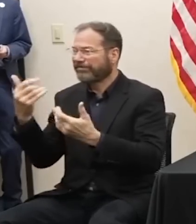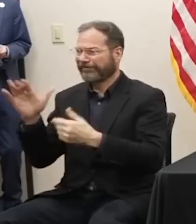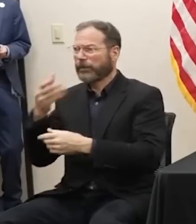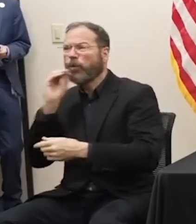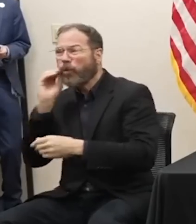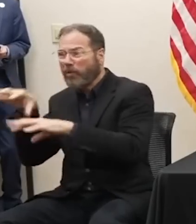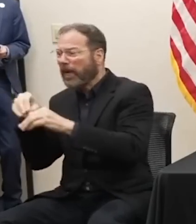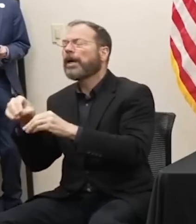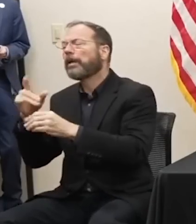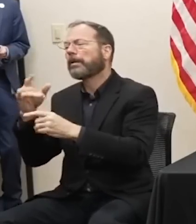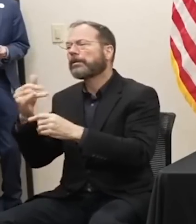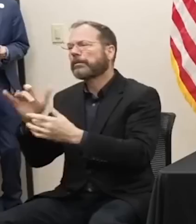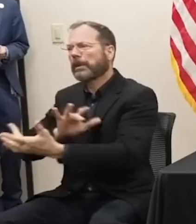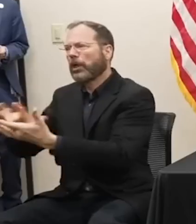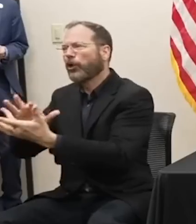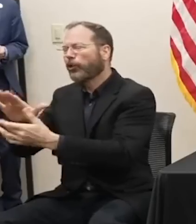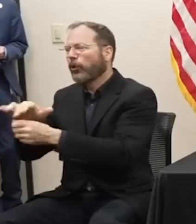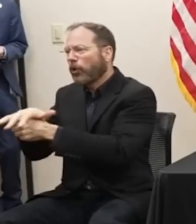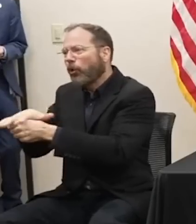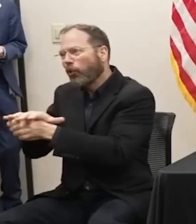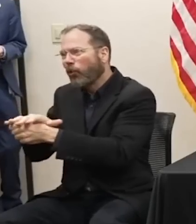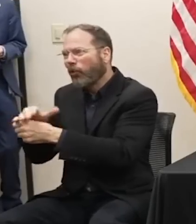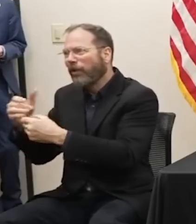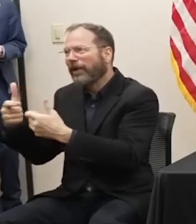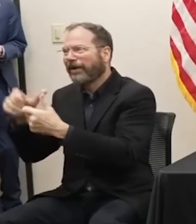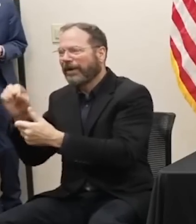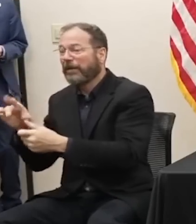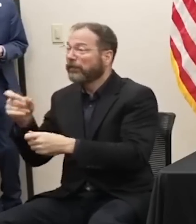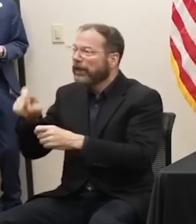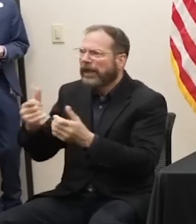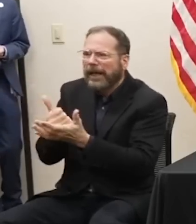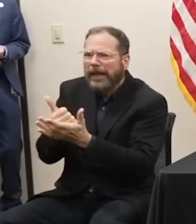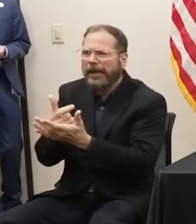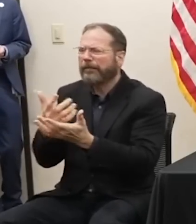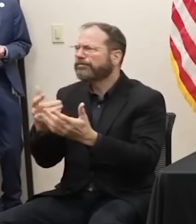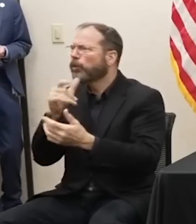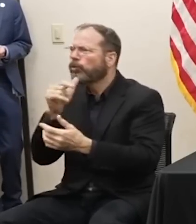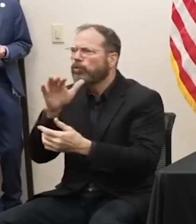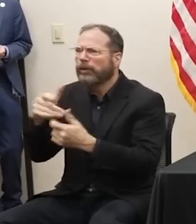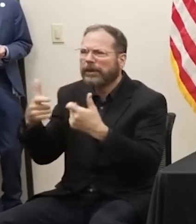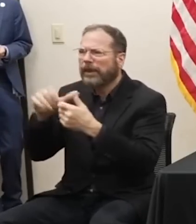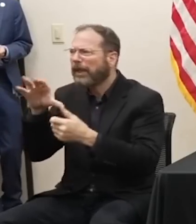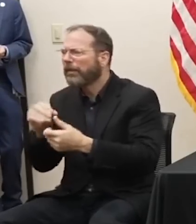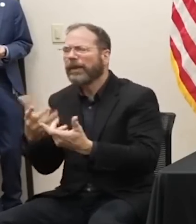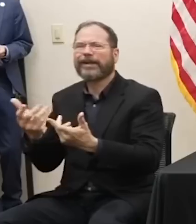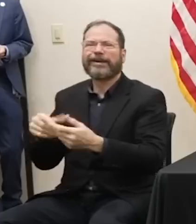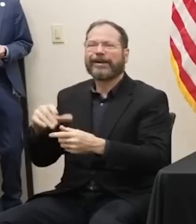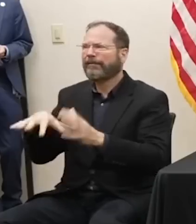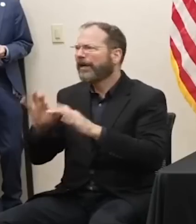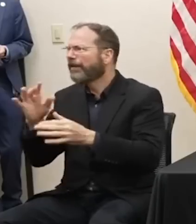with your local provider for updates. If you need help identifying your provider or finding their contact